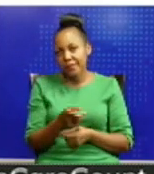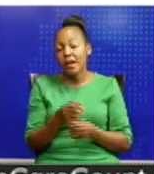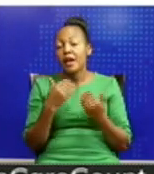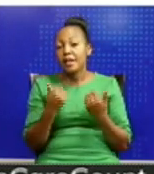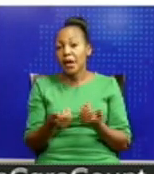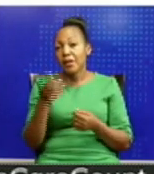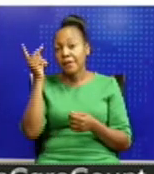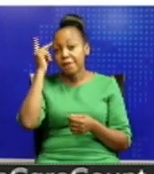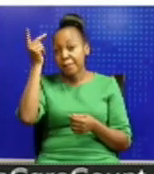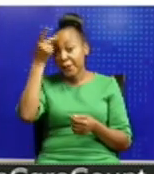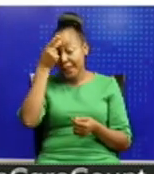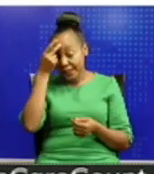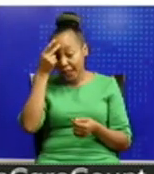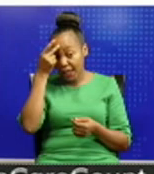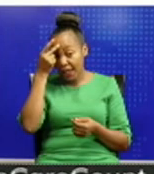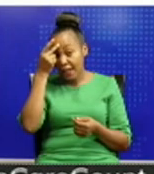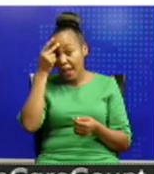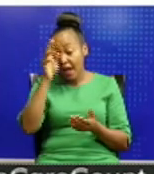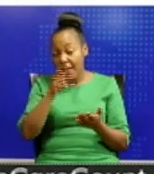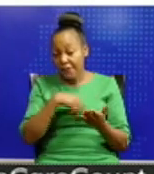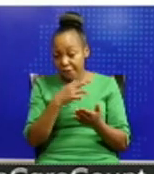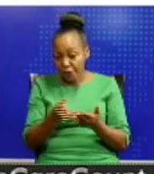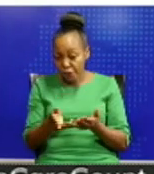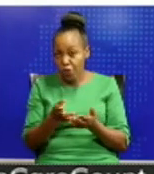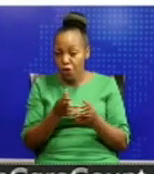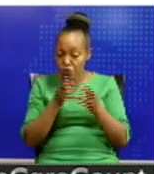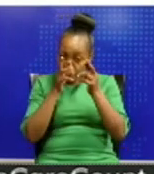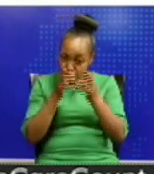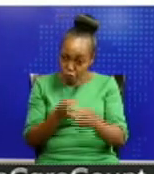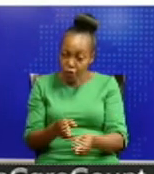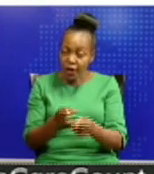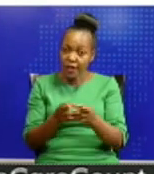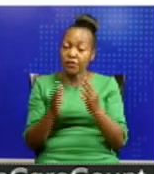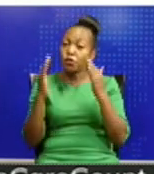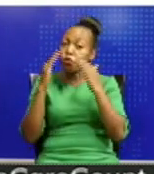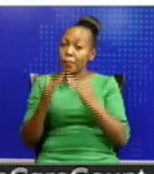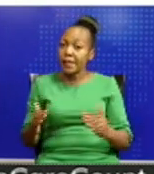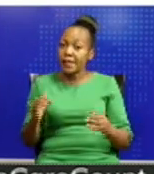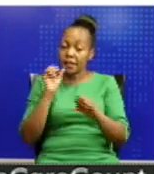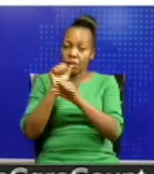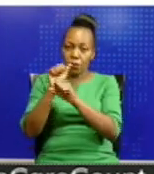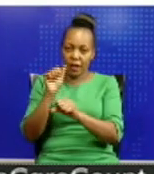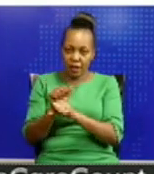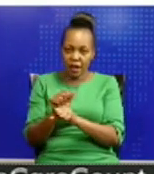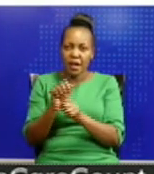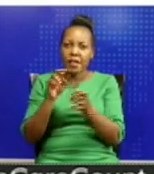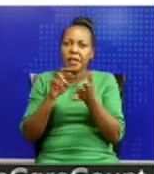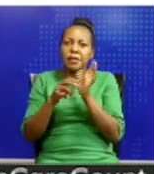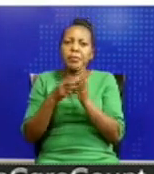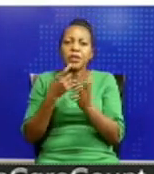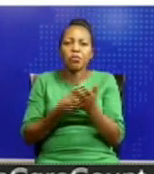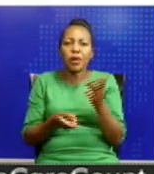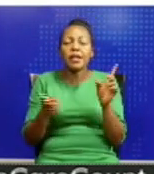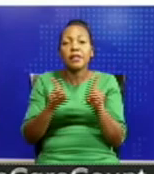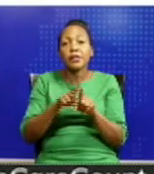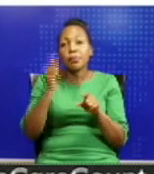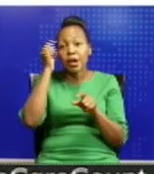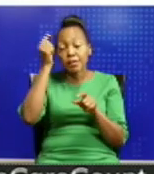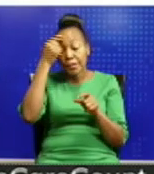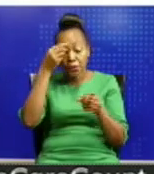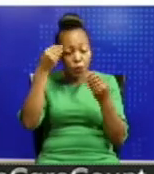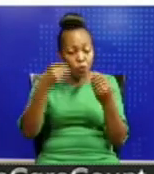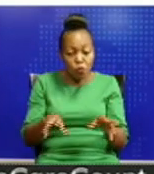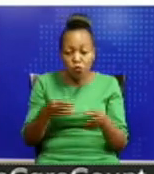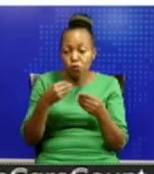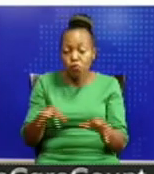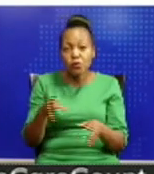If policy does not recognize unpaid care and domestic work, then we shall see that even the government will lose a lot of